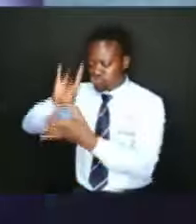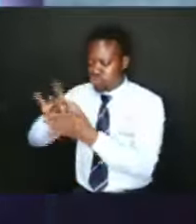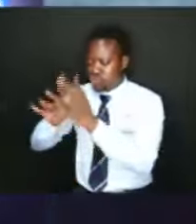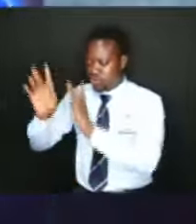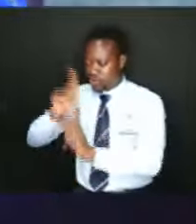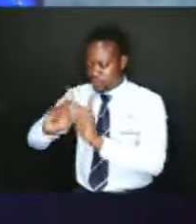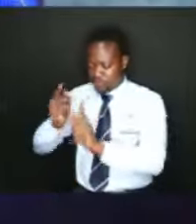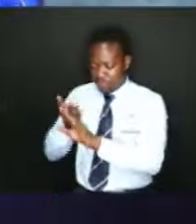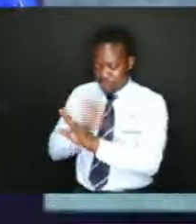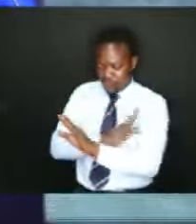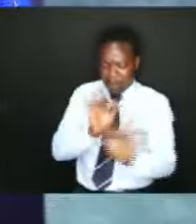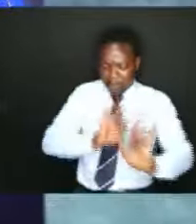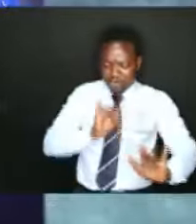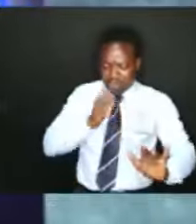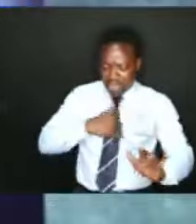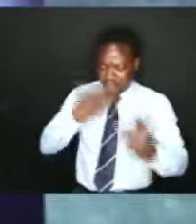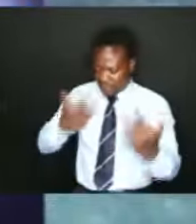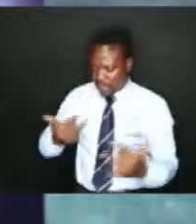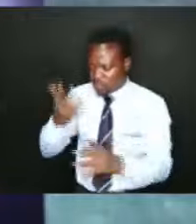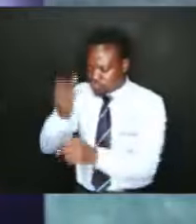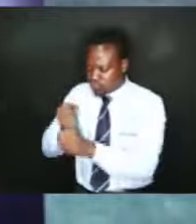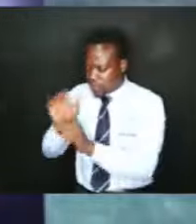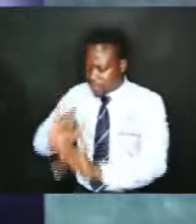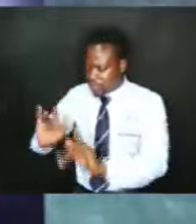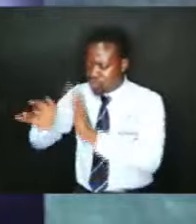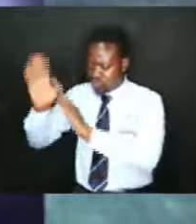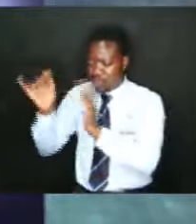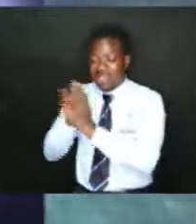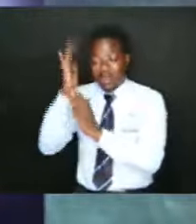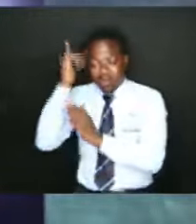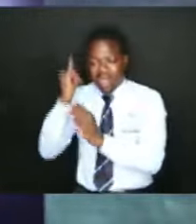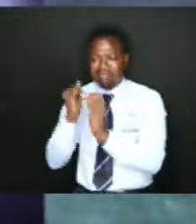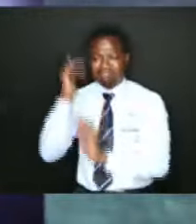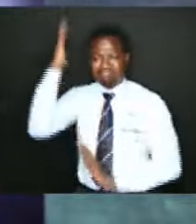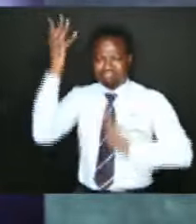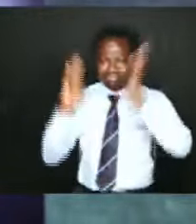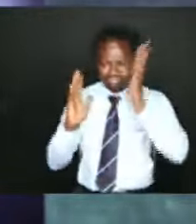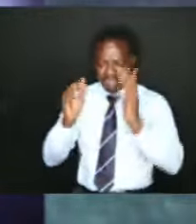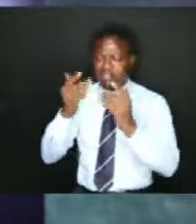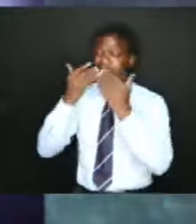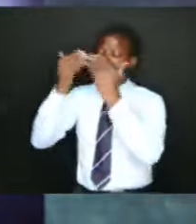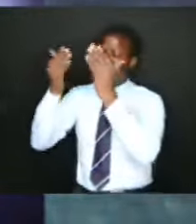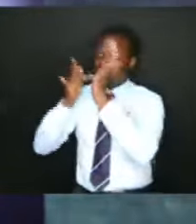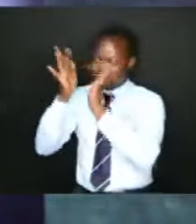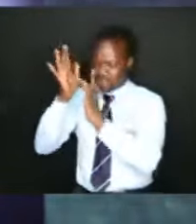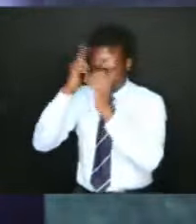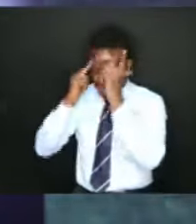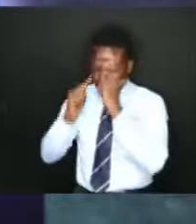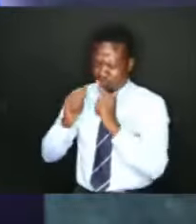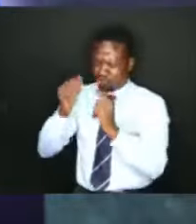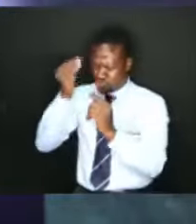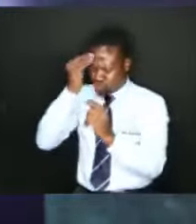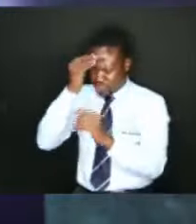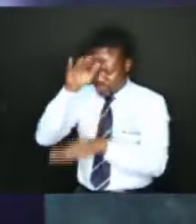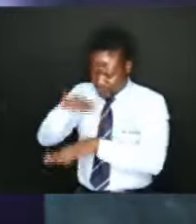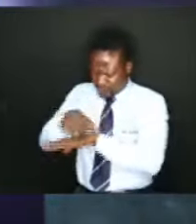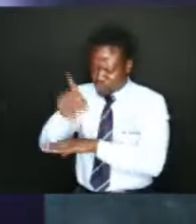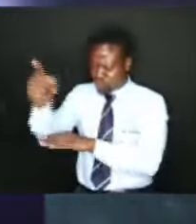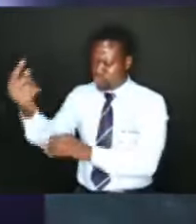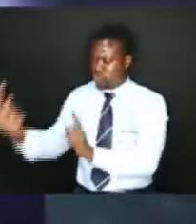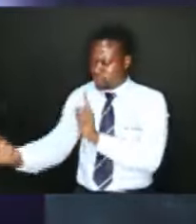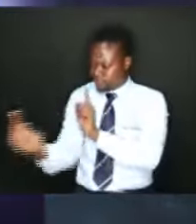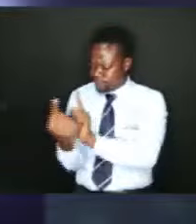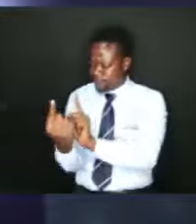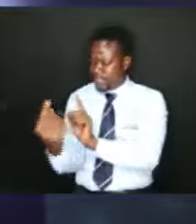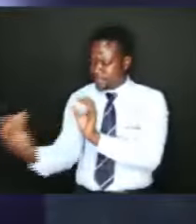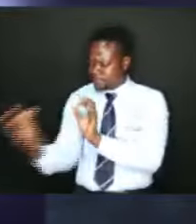but now we have received. That is why we say we have a reason to say thank you, Jesus. Tonight we know that you're going to meet us in a very